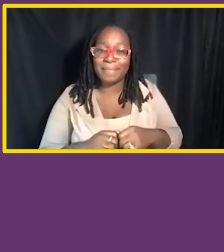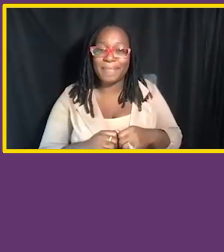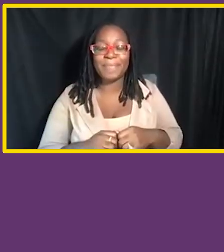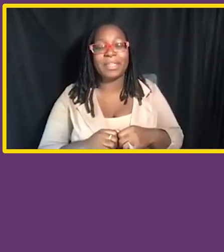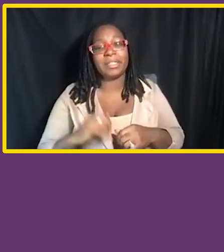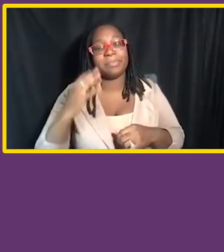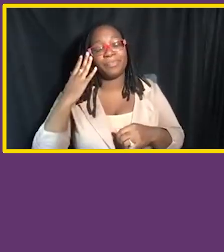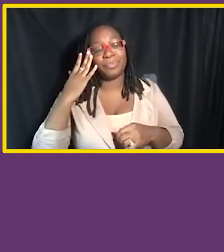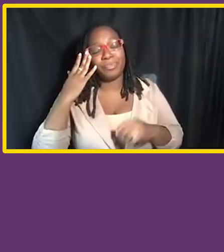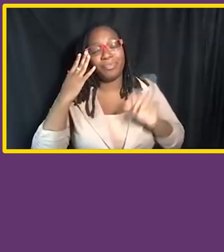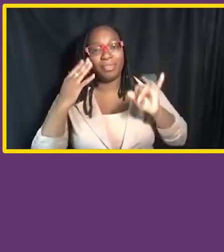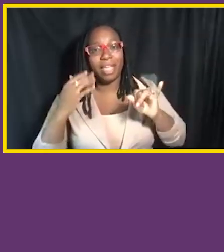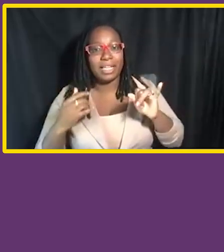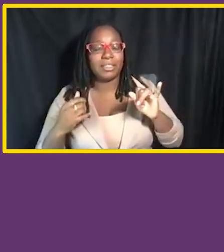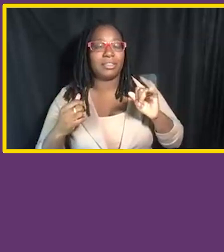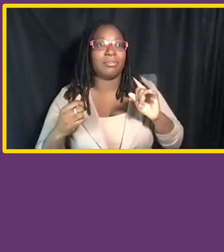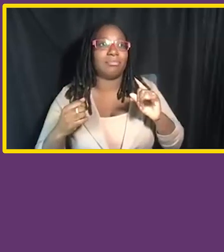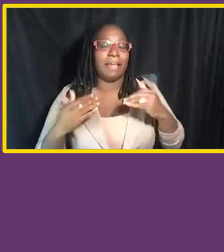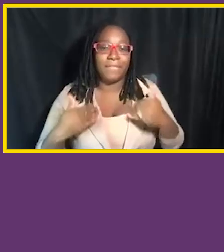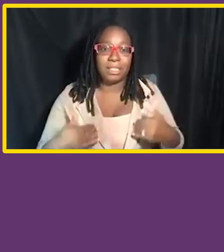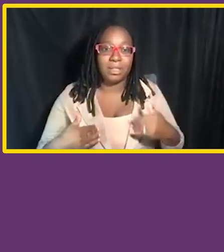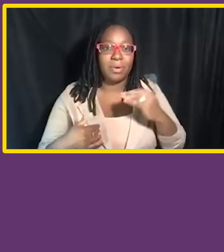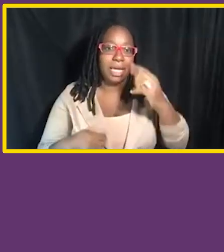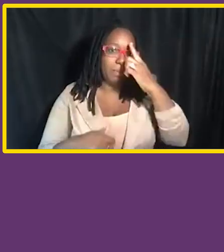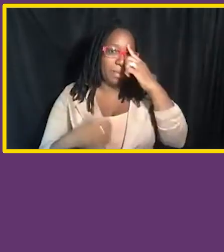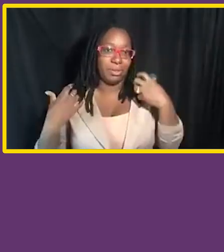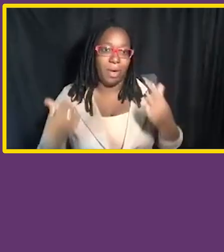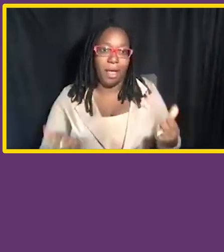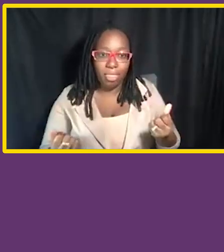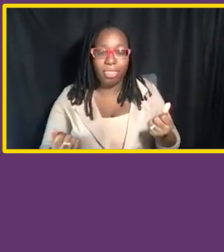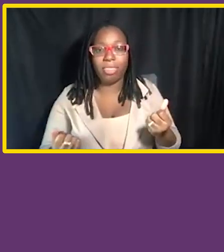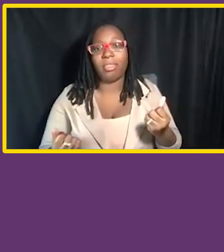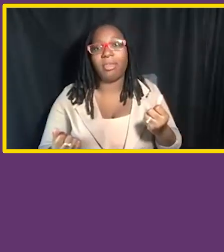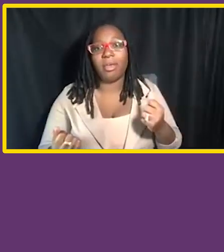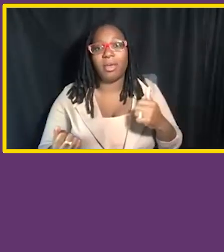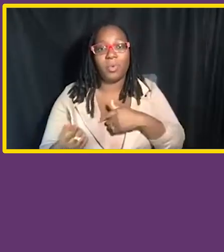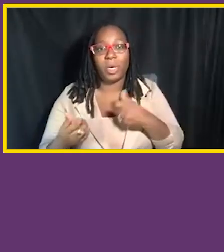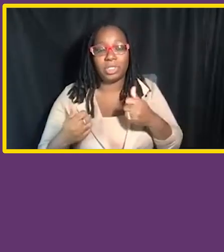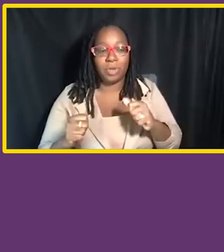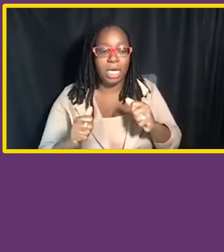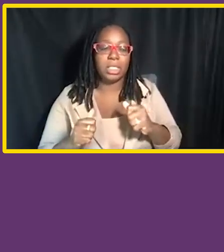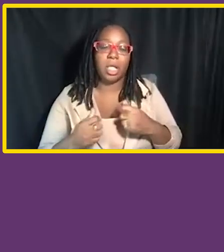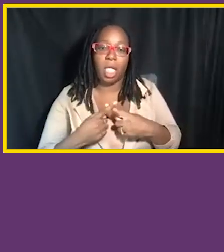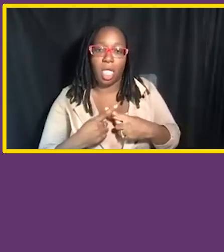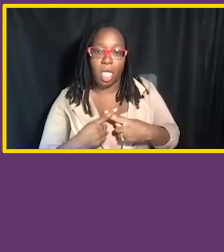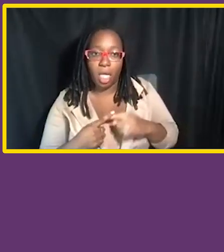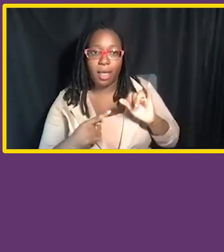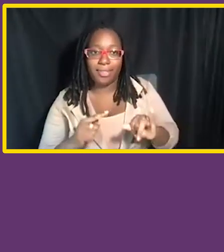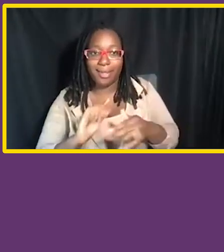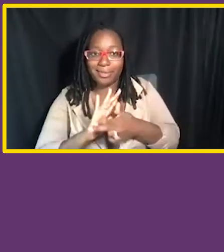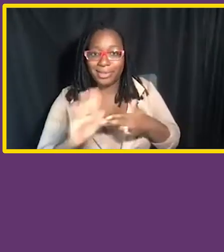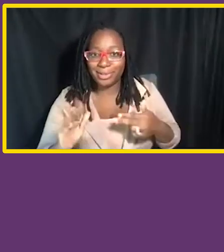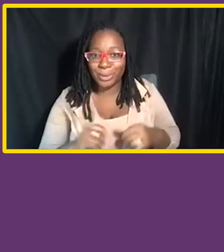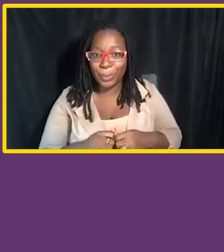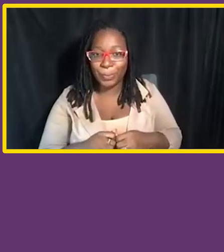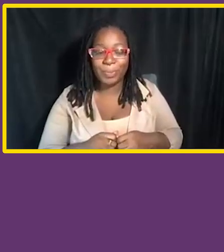the physical and mental expense of stereotype threat, and not wanting to be what we